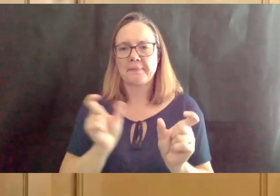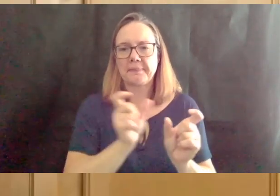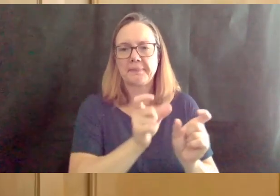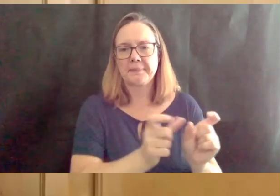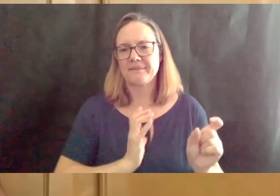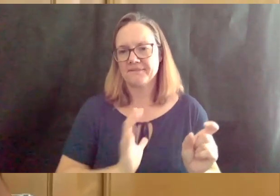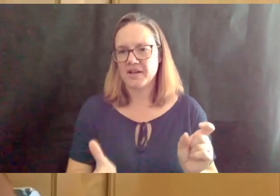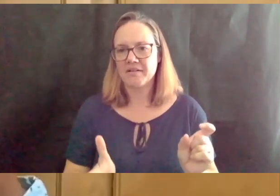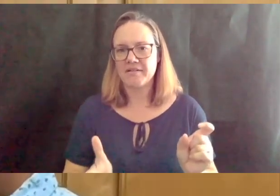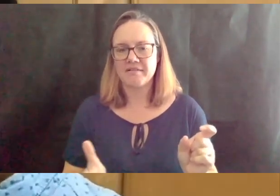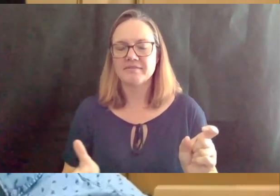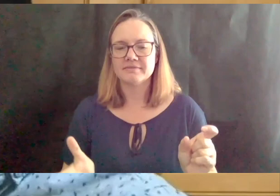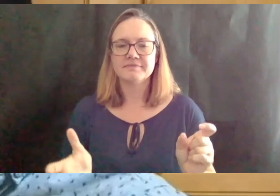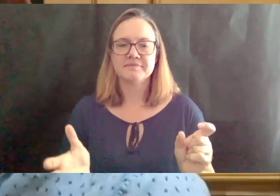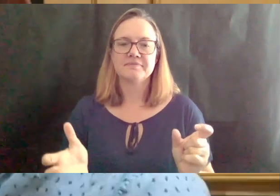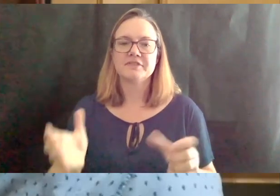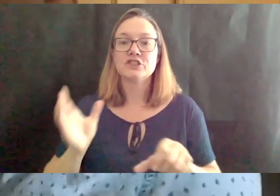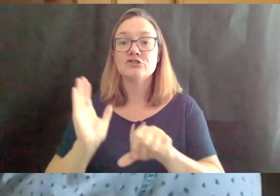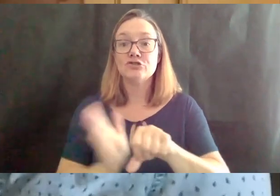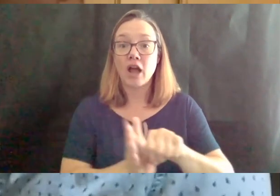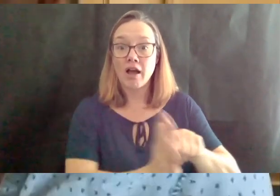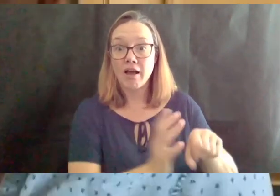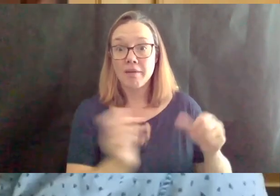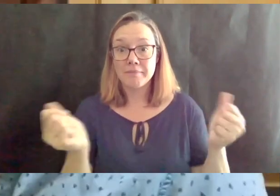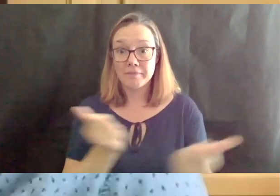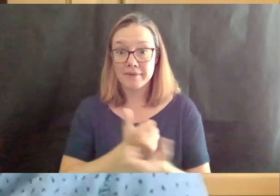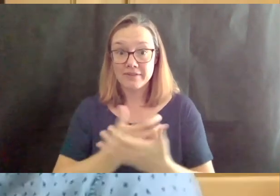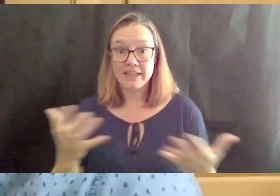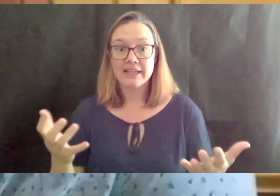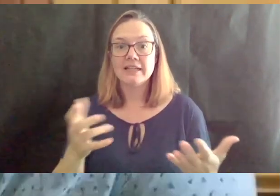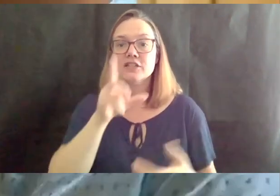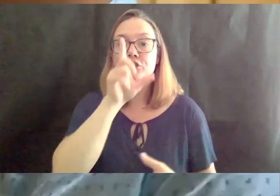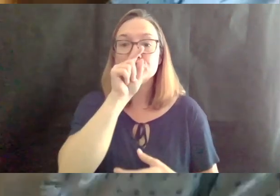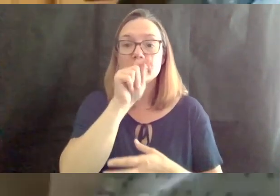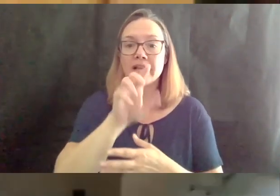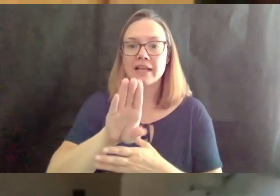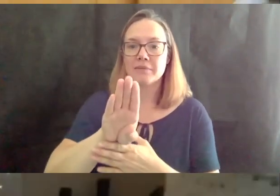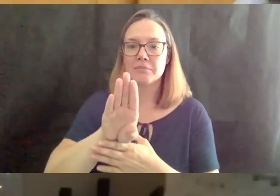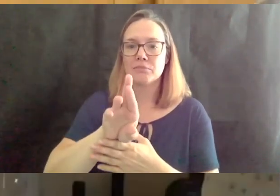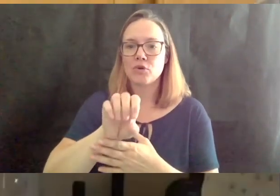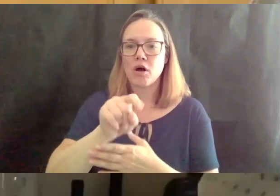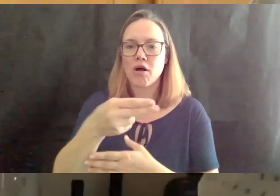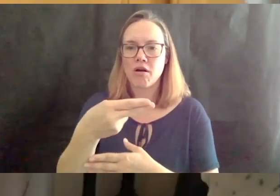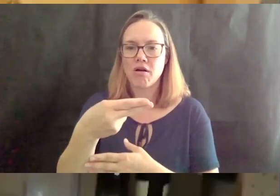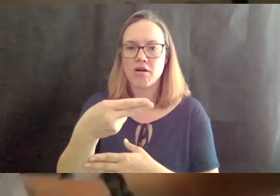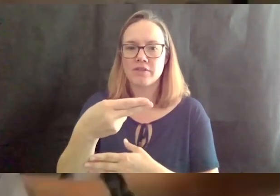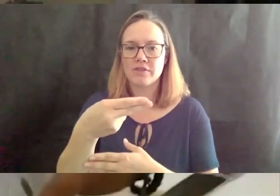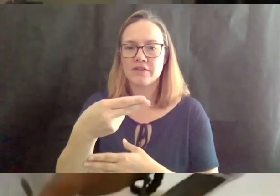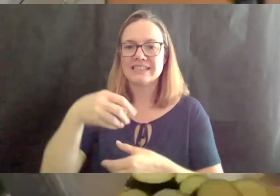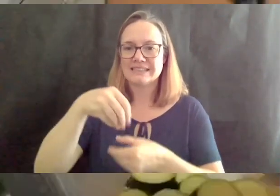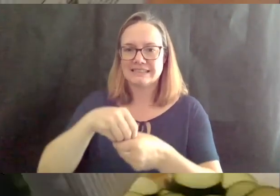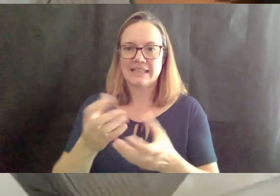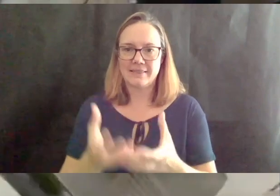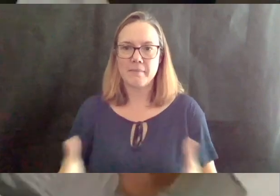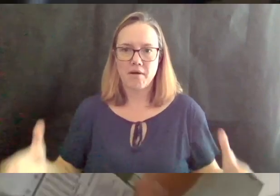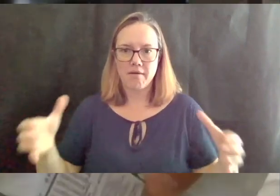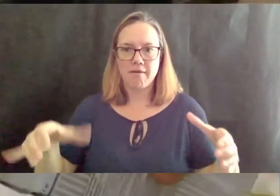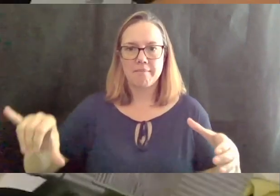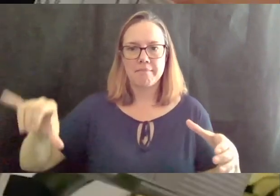So once you get everything chopped up, open up your chicken broth. This is going to go into your pot.